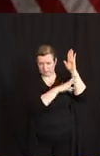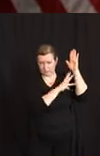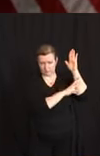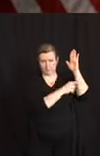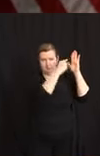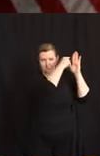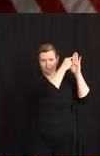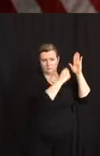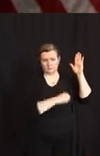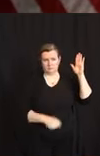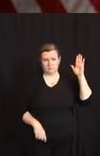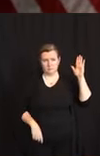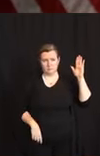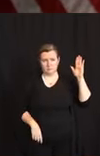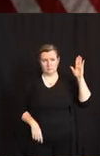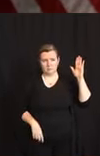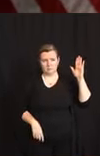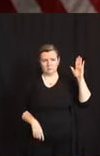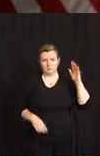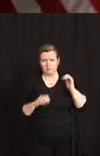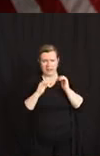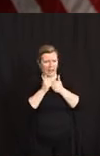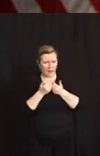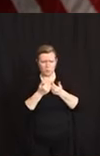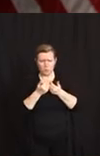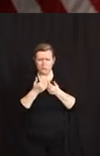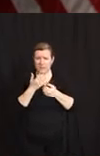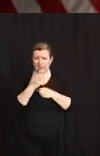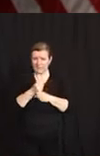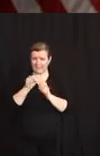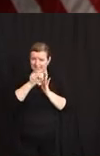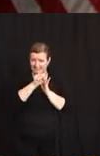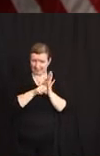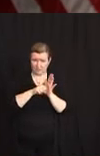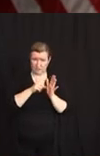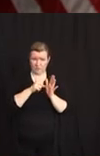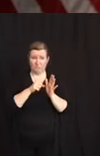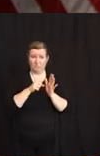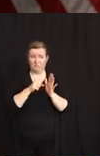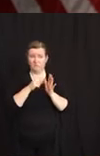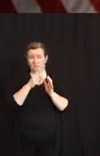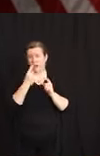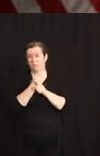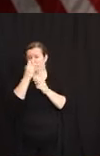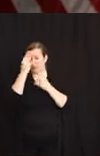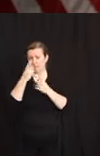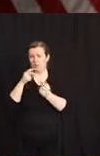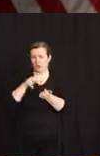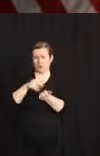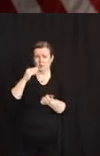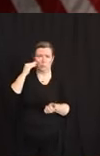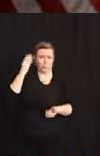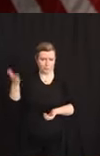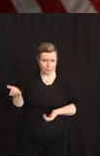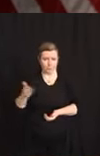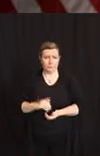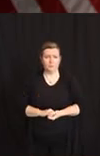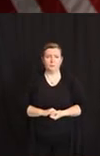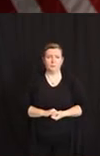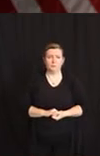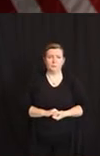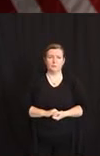getting accurate info from nursing homes? When will you post reports about the 21 nursing home inspections that were done last week? What